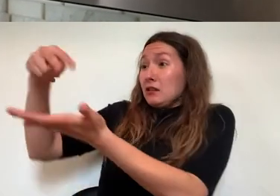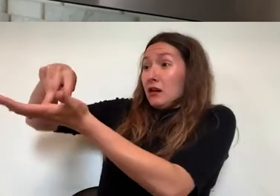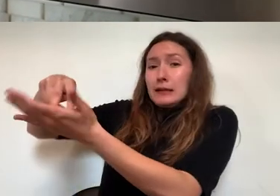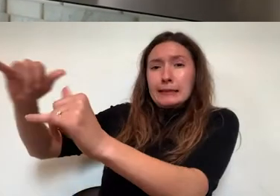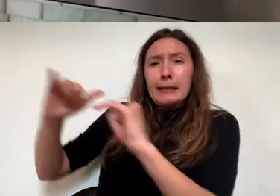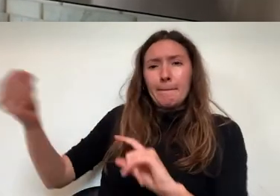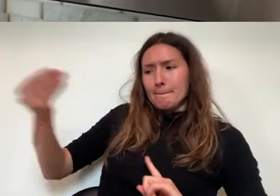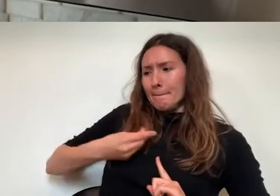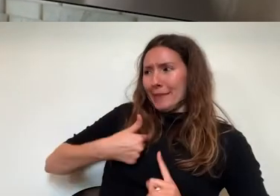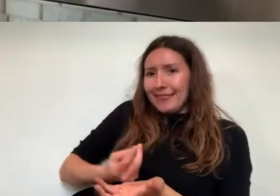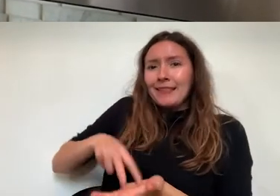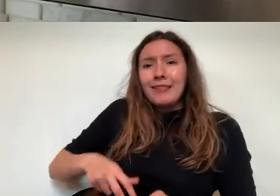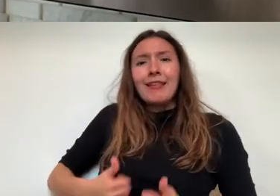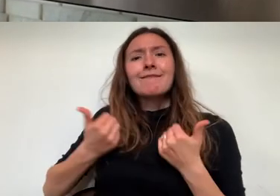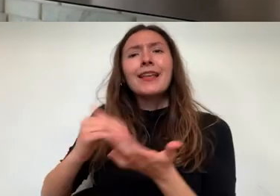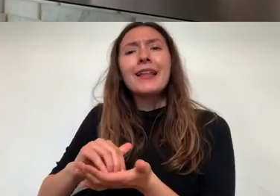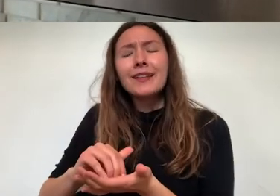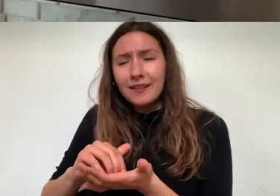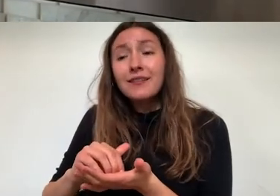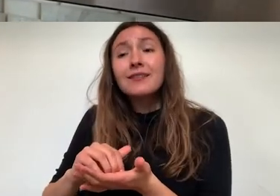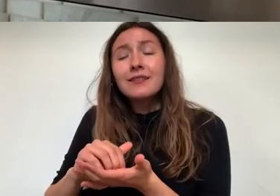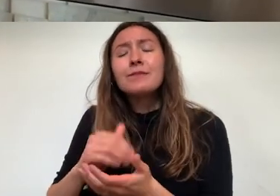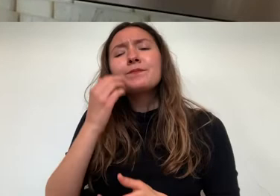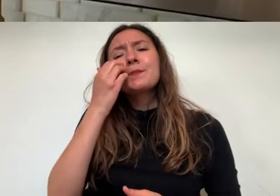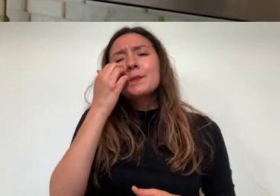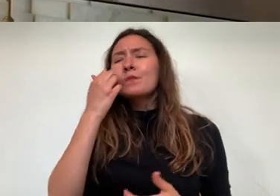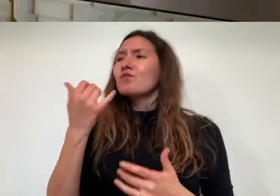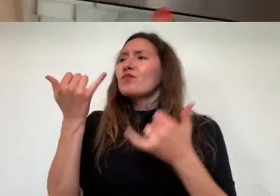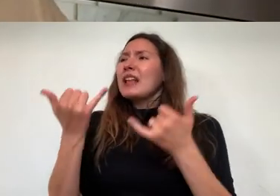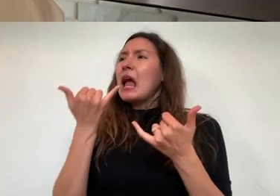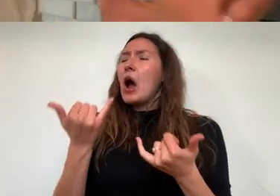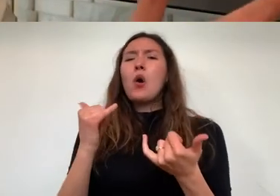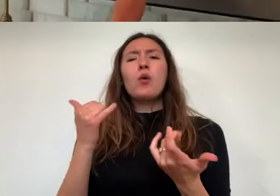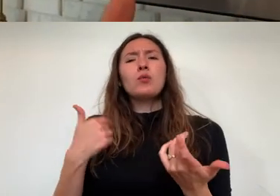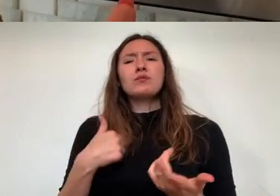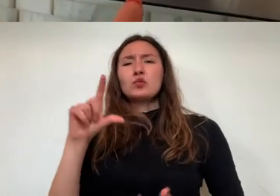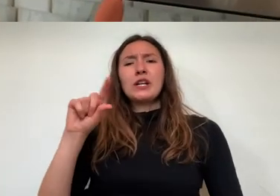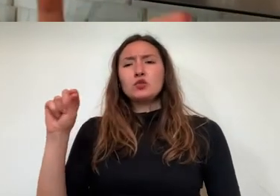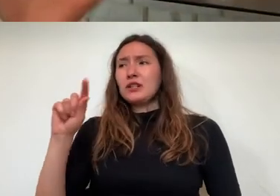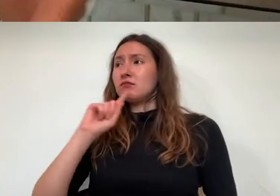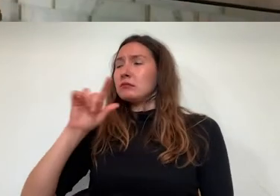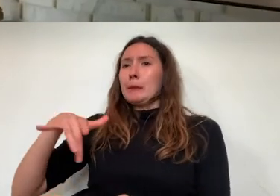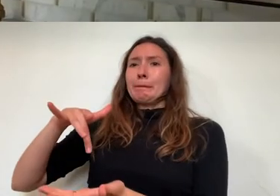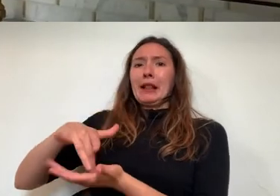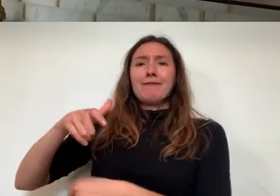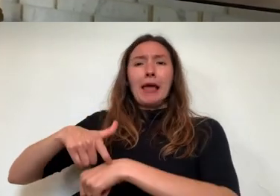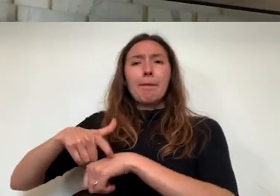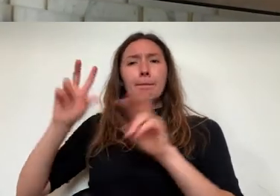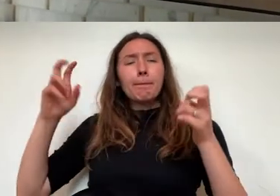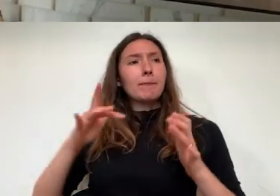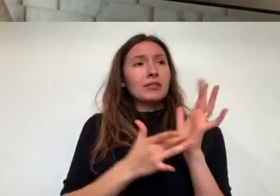made new. And right now we live in this kind of eschatological tension between what was done for